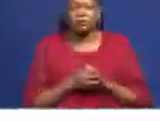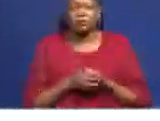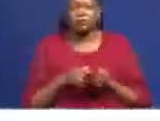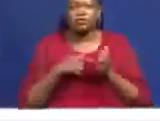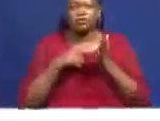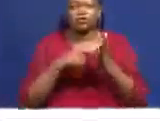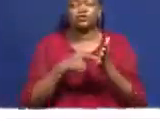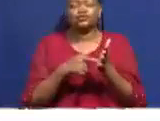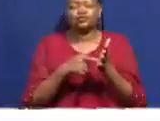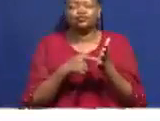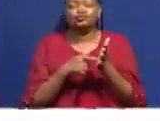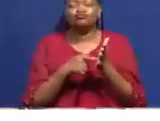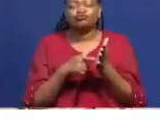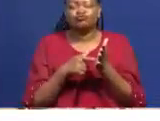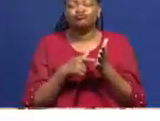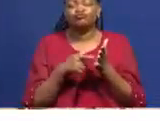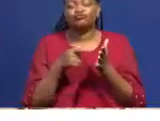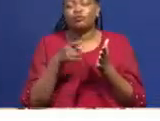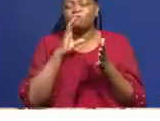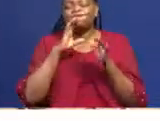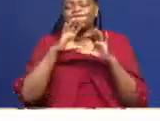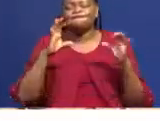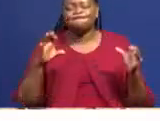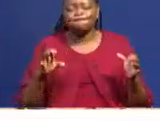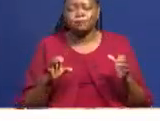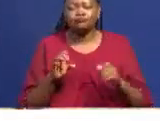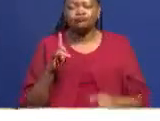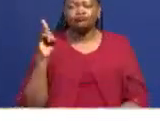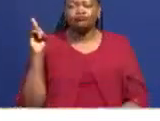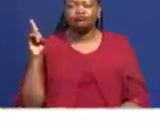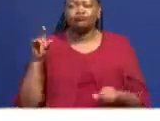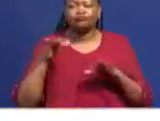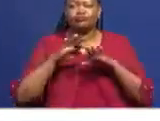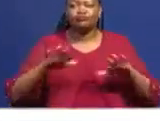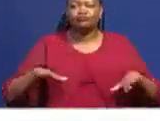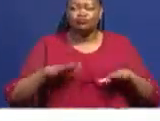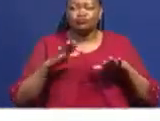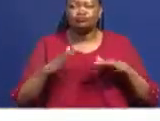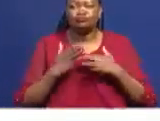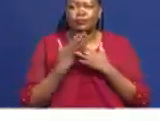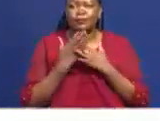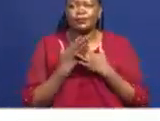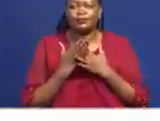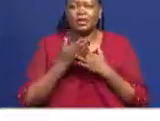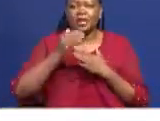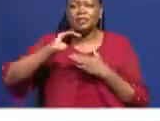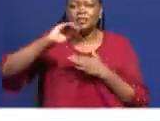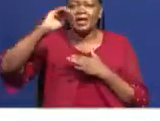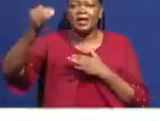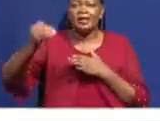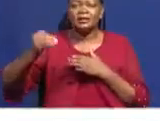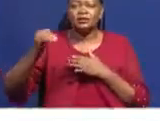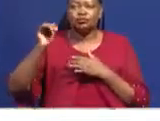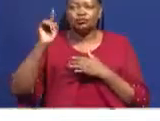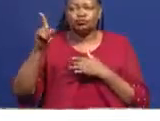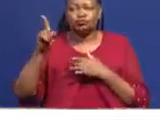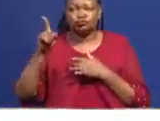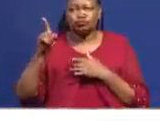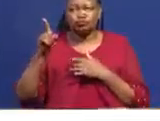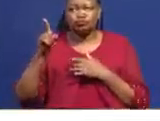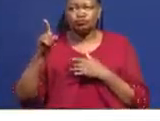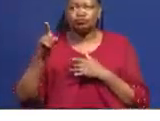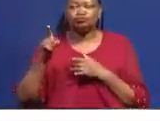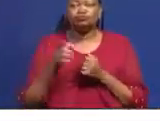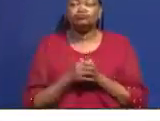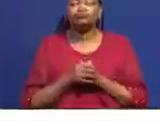the water body. The beach is tucked between the hills of Singwe and Mwita on